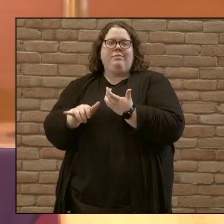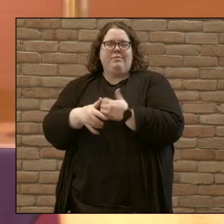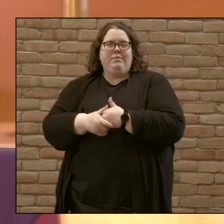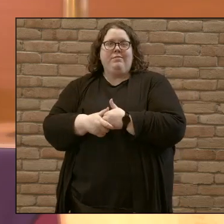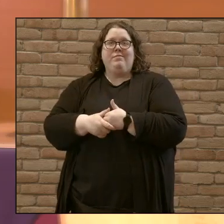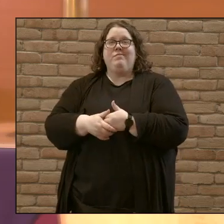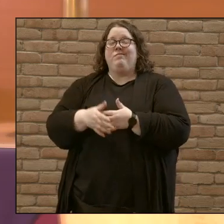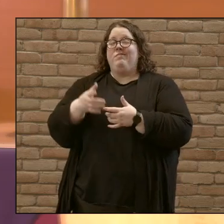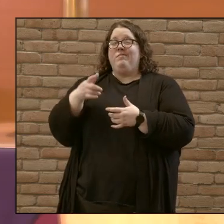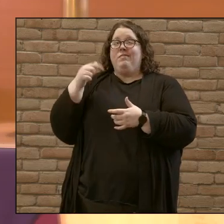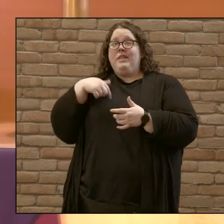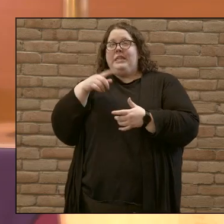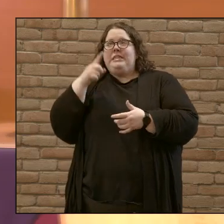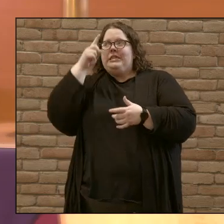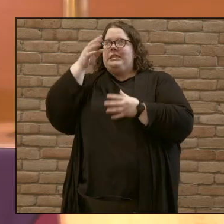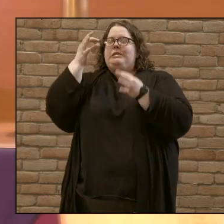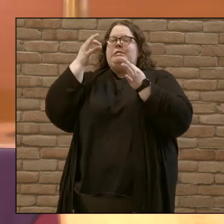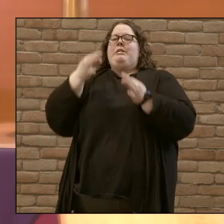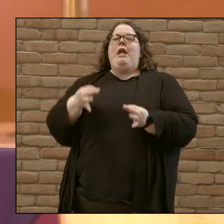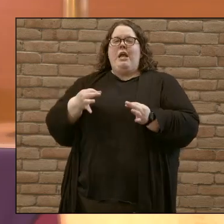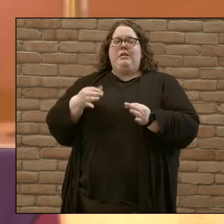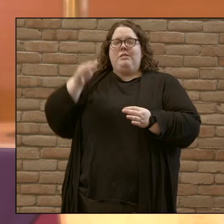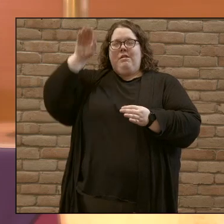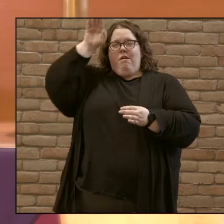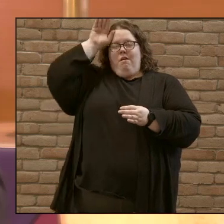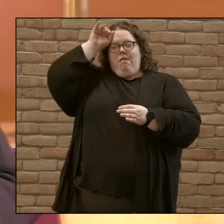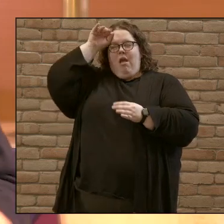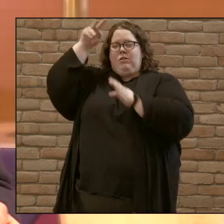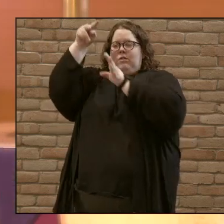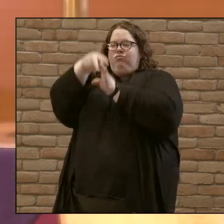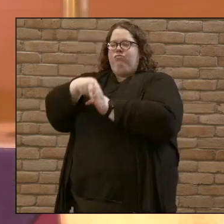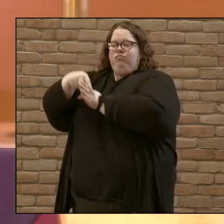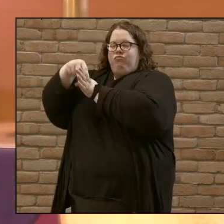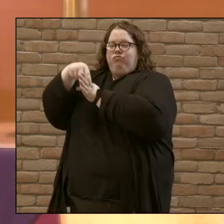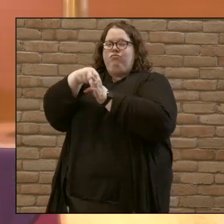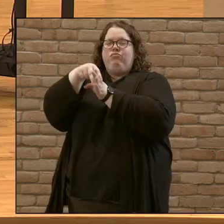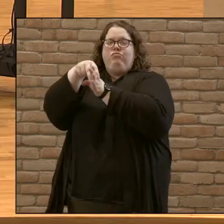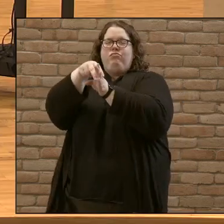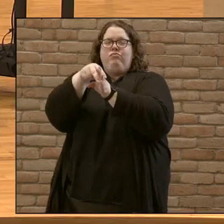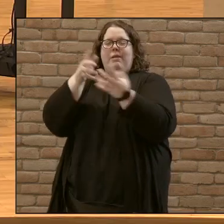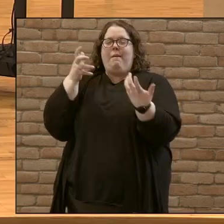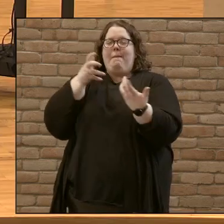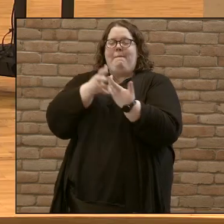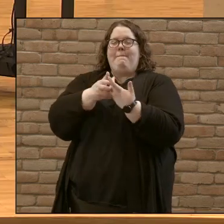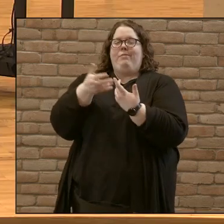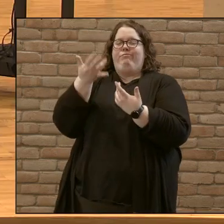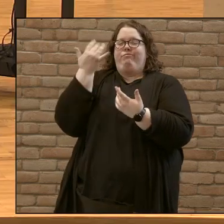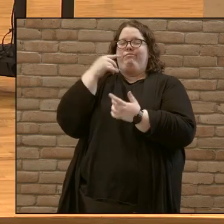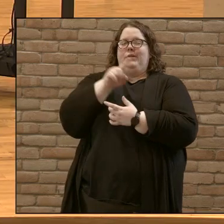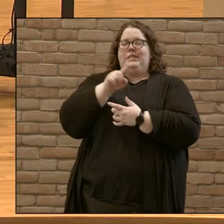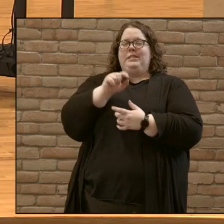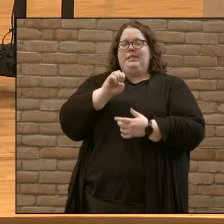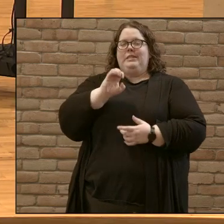on the donkey, he's aligning himself with Zechariah chapter 9, verse 9. It says,